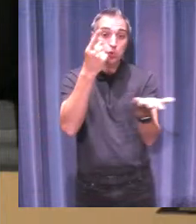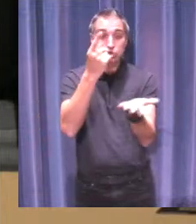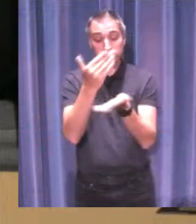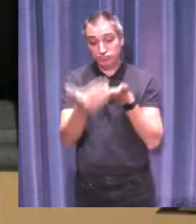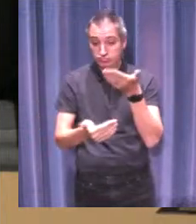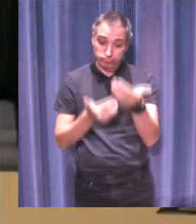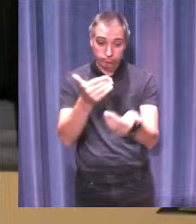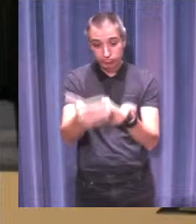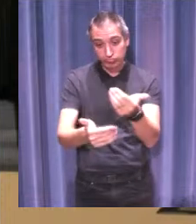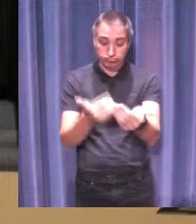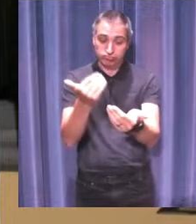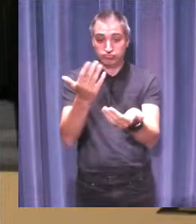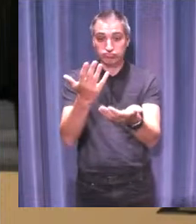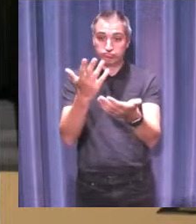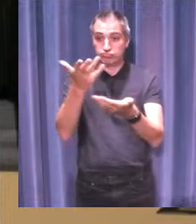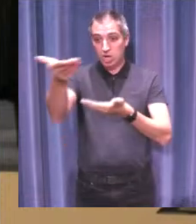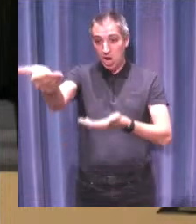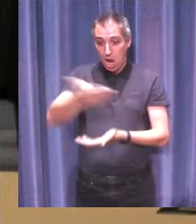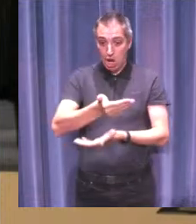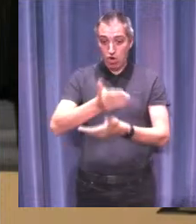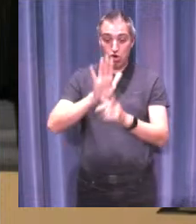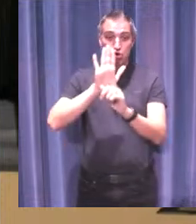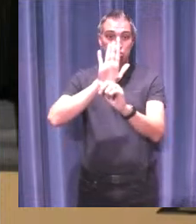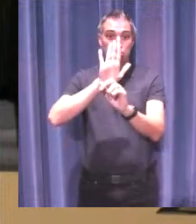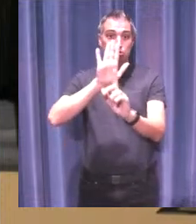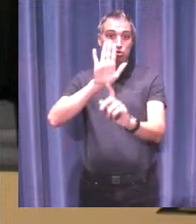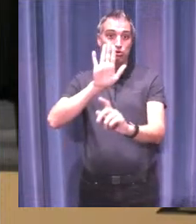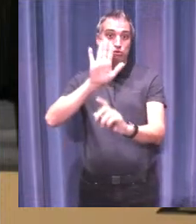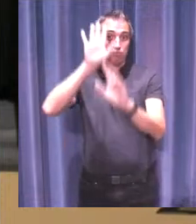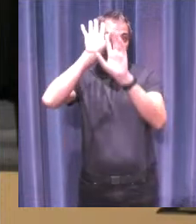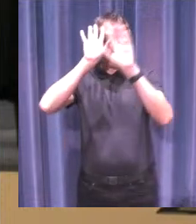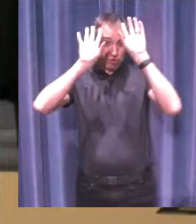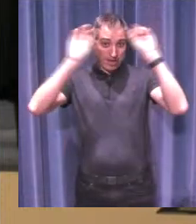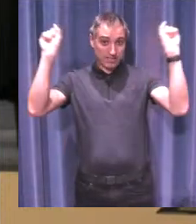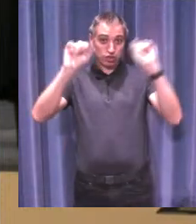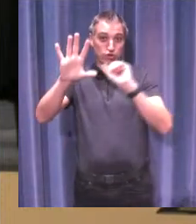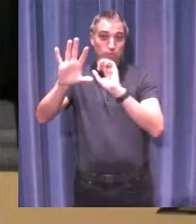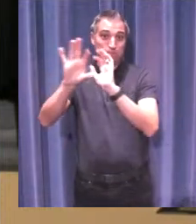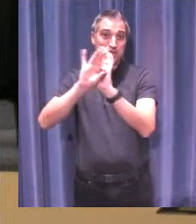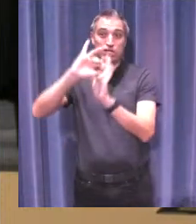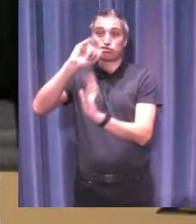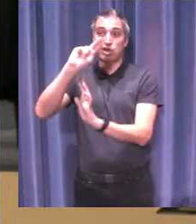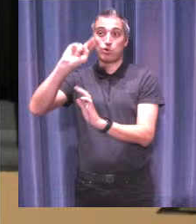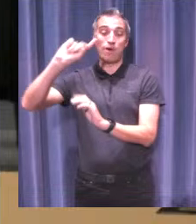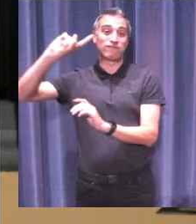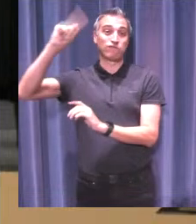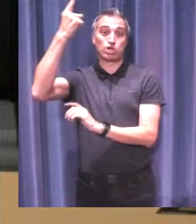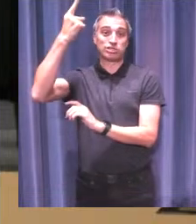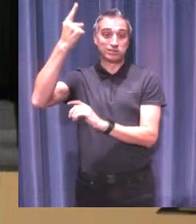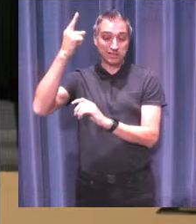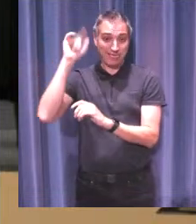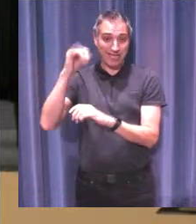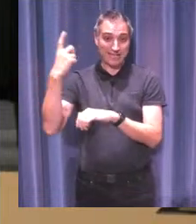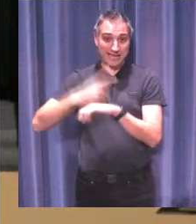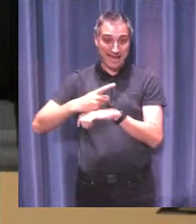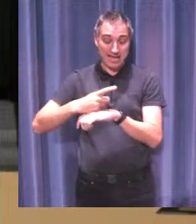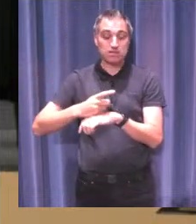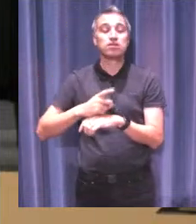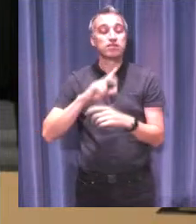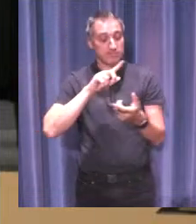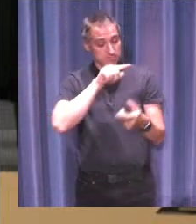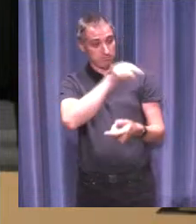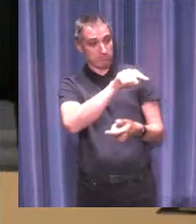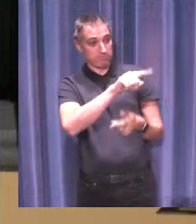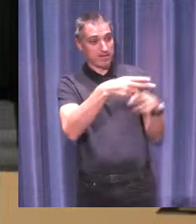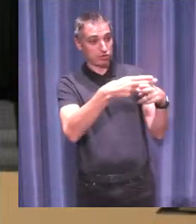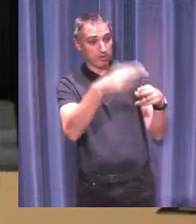process of an interim, of hiring your president, you pick January 1 as the date, that person then knows on